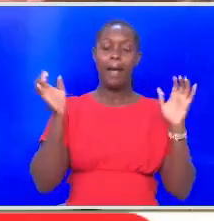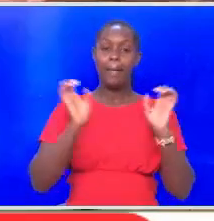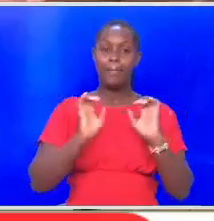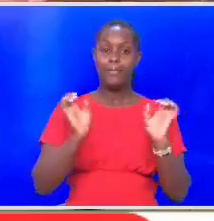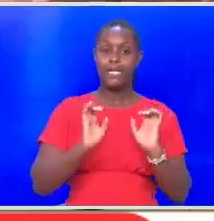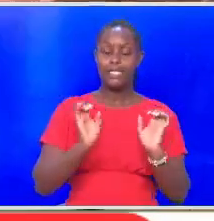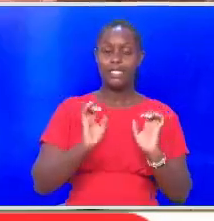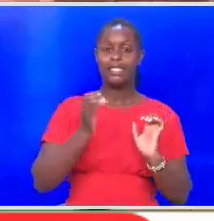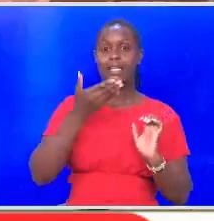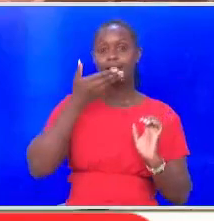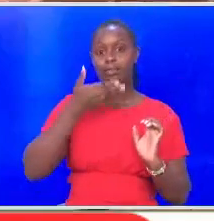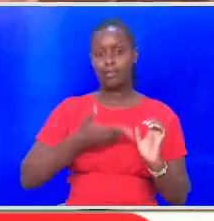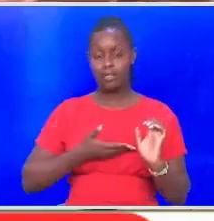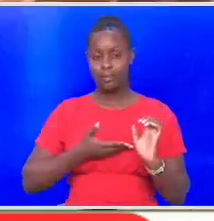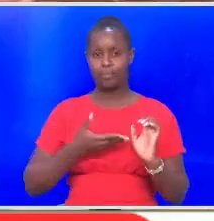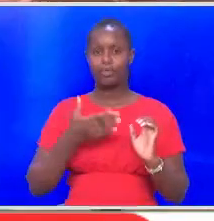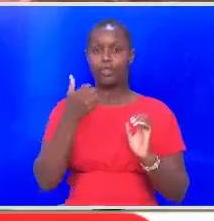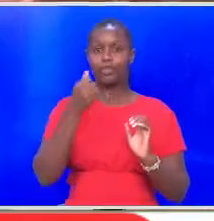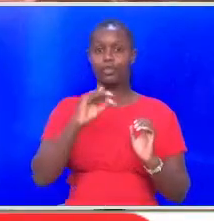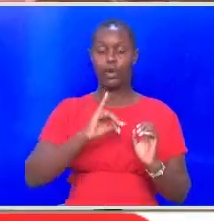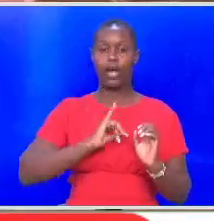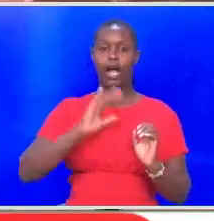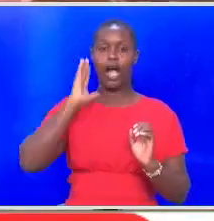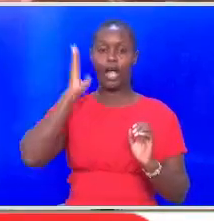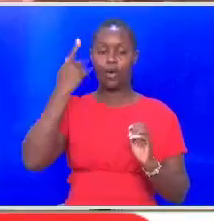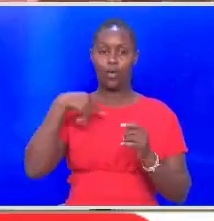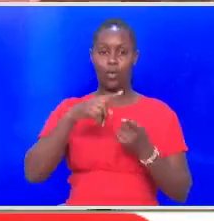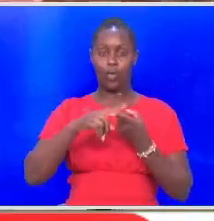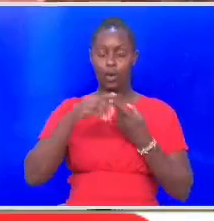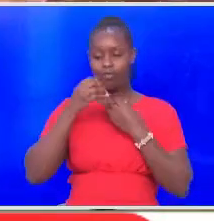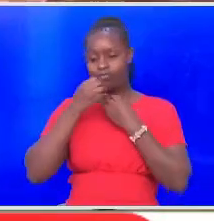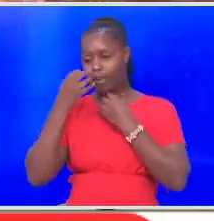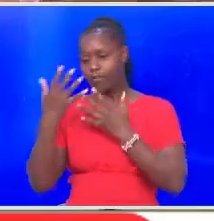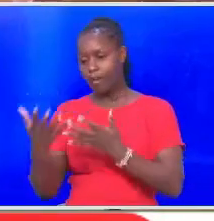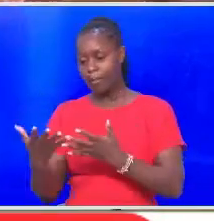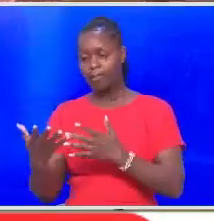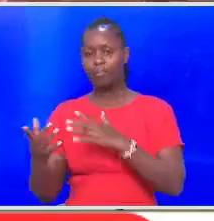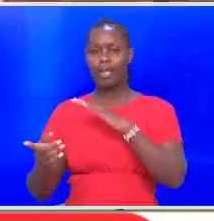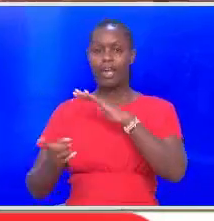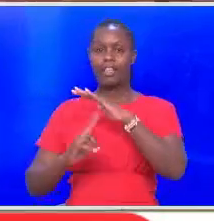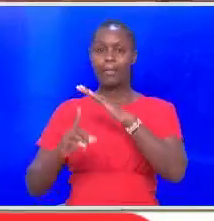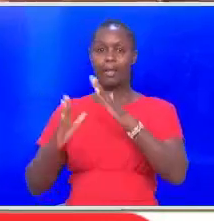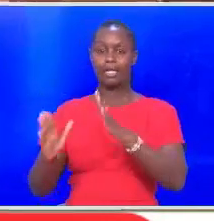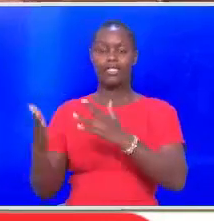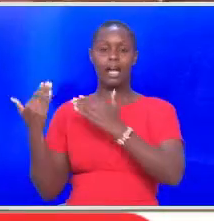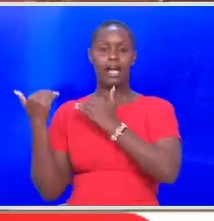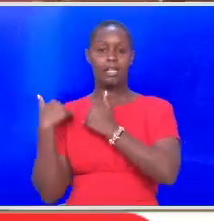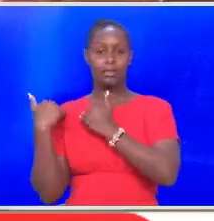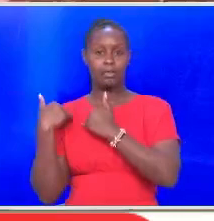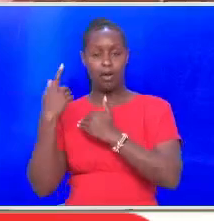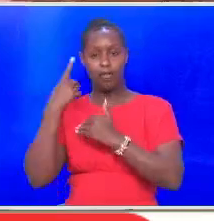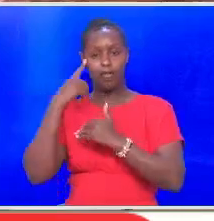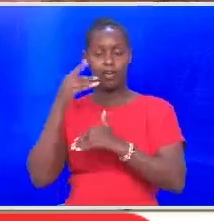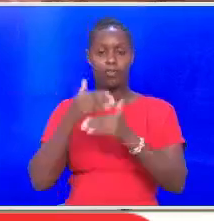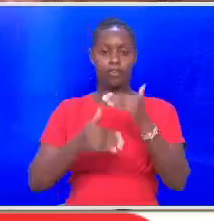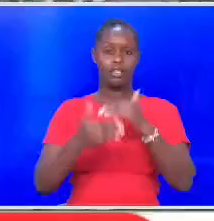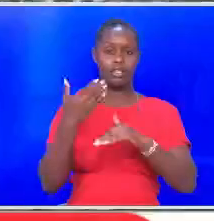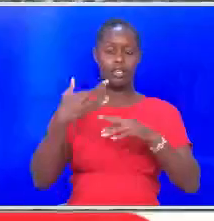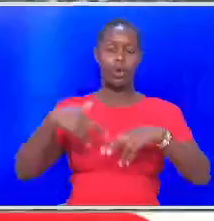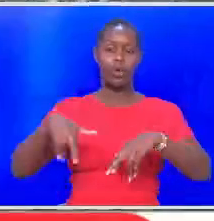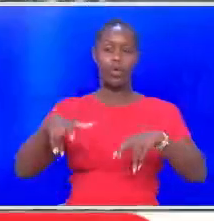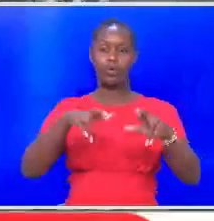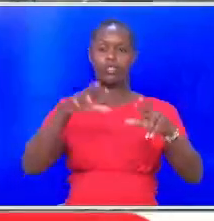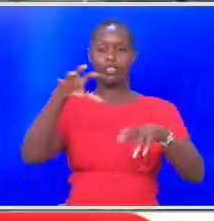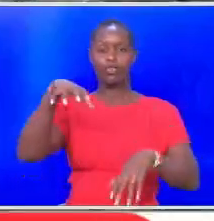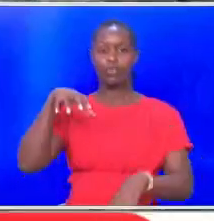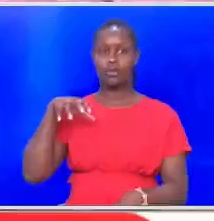will be conveying this message to my counterpart, the minister responsible for infrastructure, roads and transport.